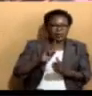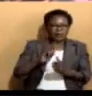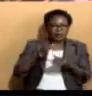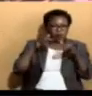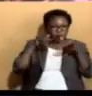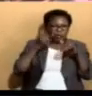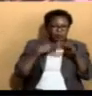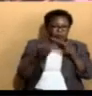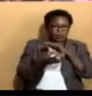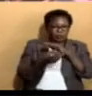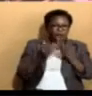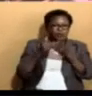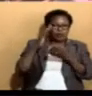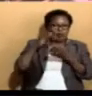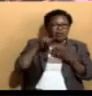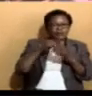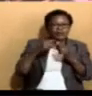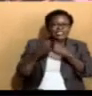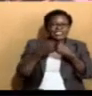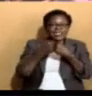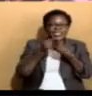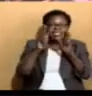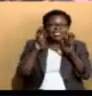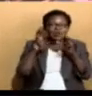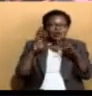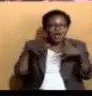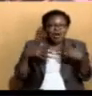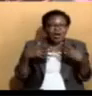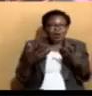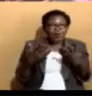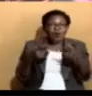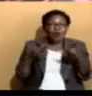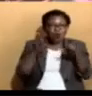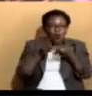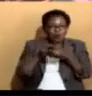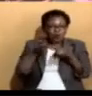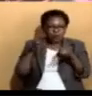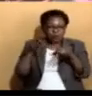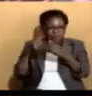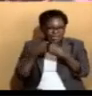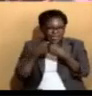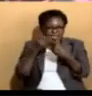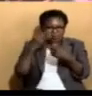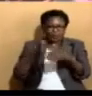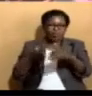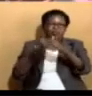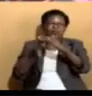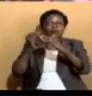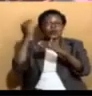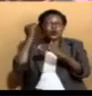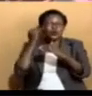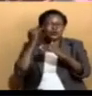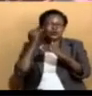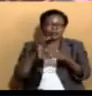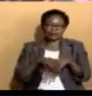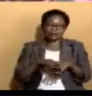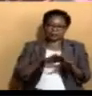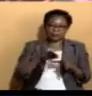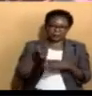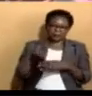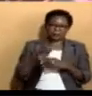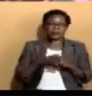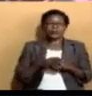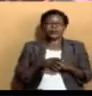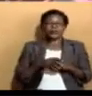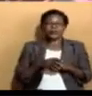quickly of how challenging this issue was even to the Superior Court. The few judges who